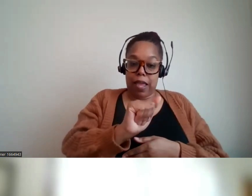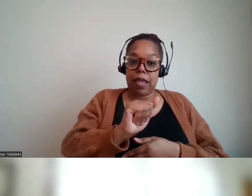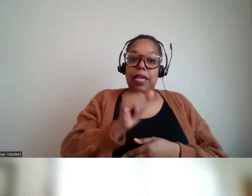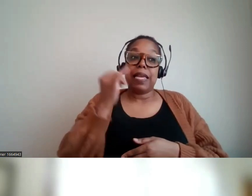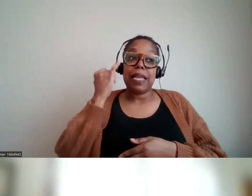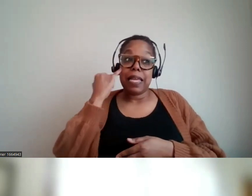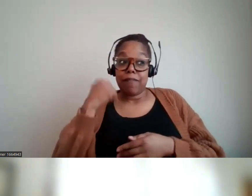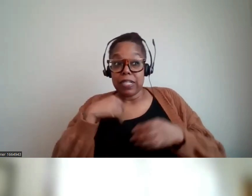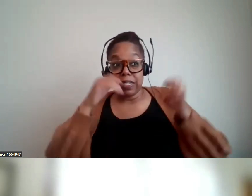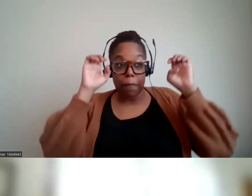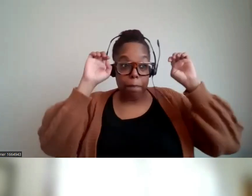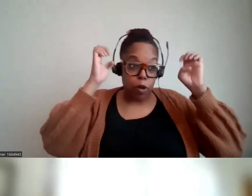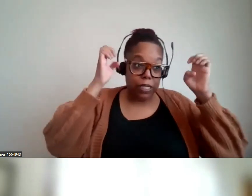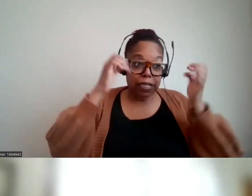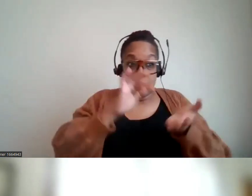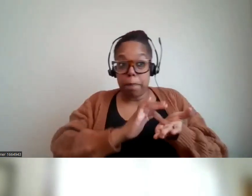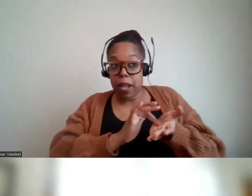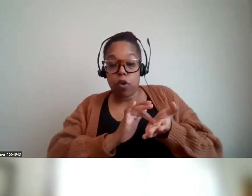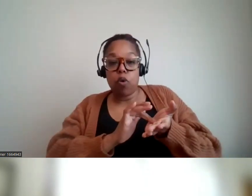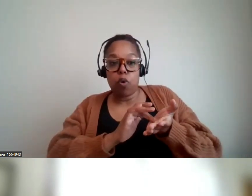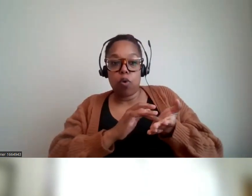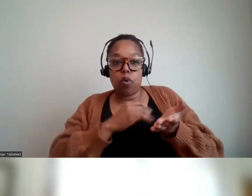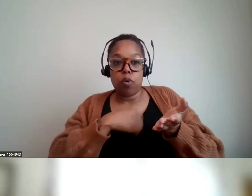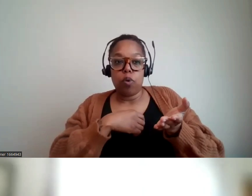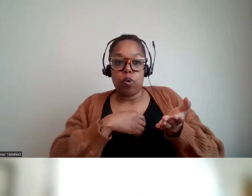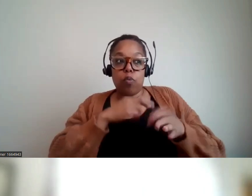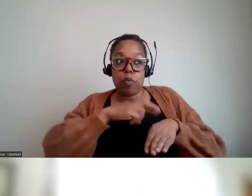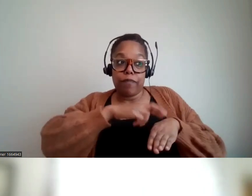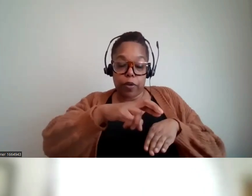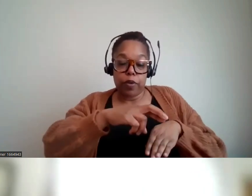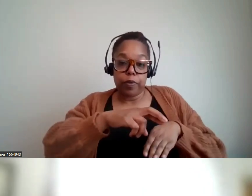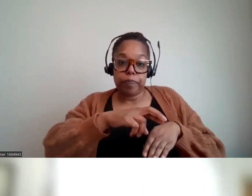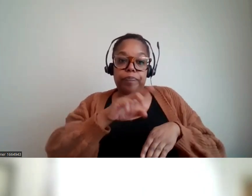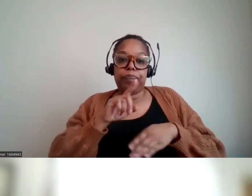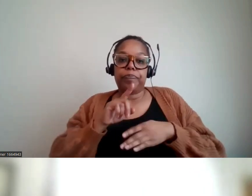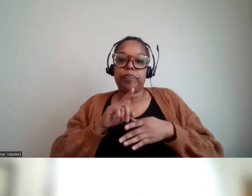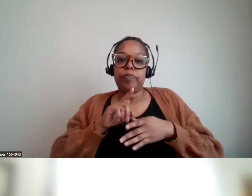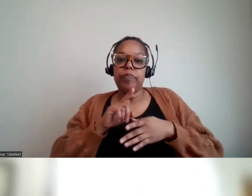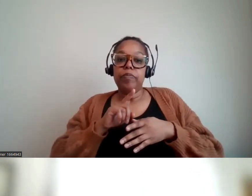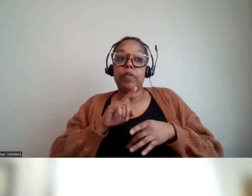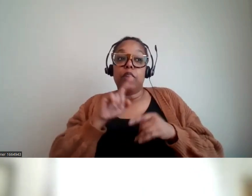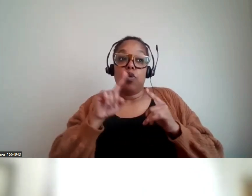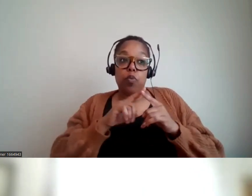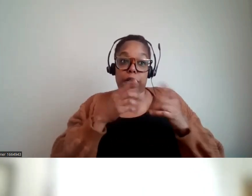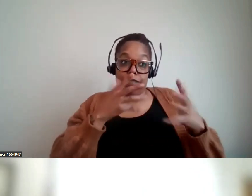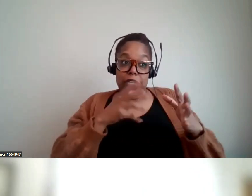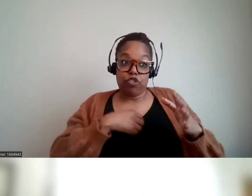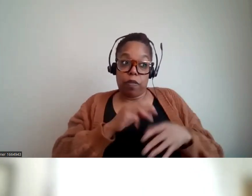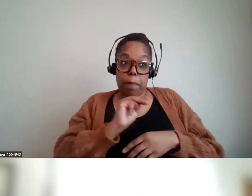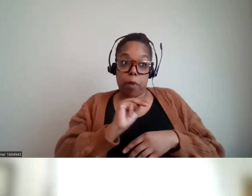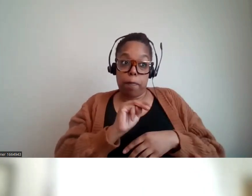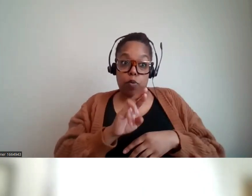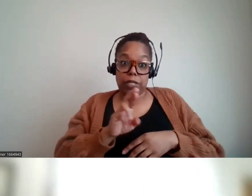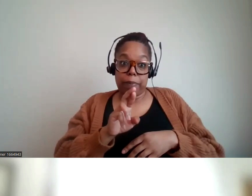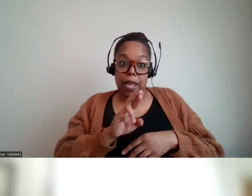emergency medical treatment has to be dispatched, that happens. But once a call comes through to mobile response, we do not turn down